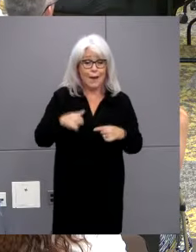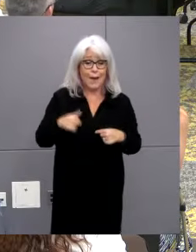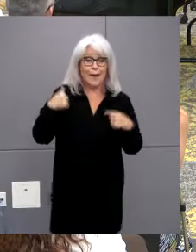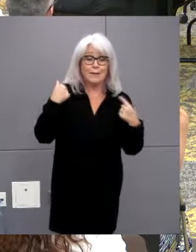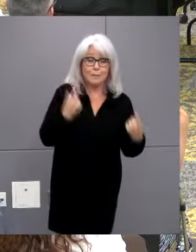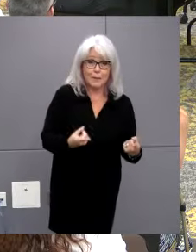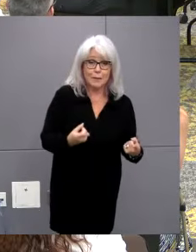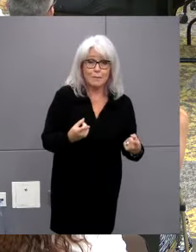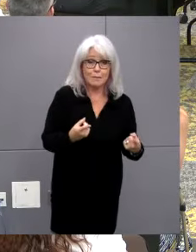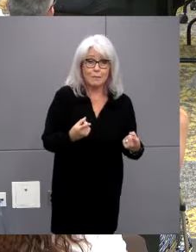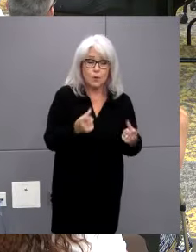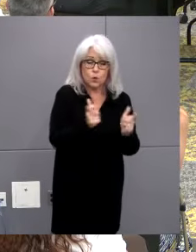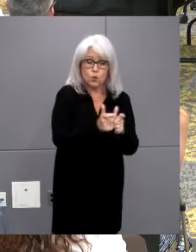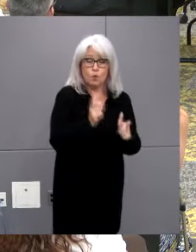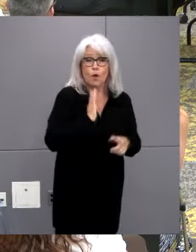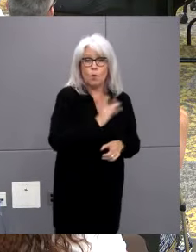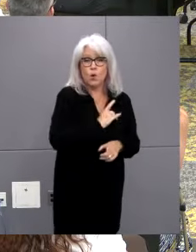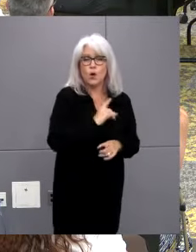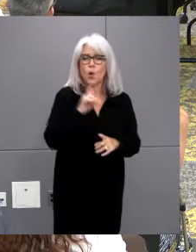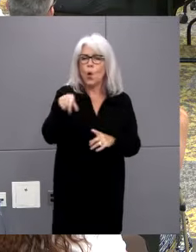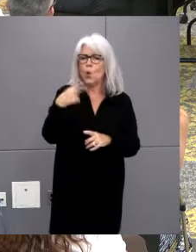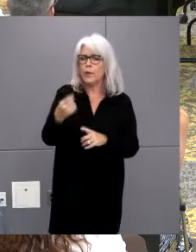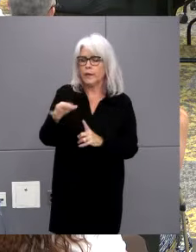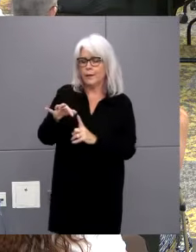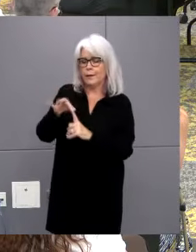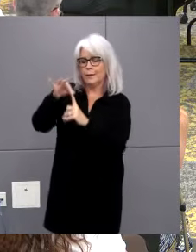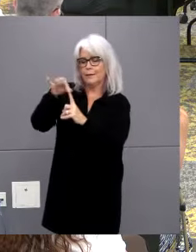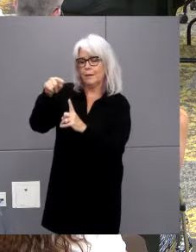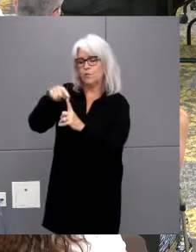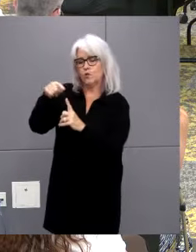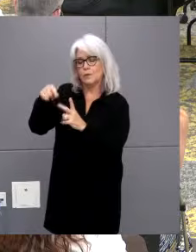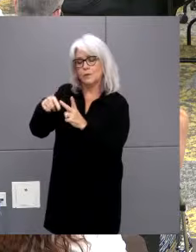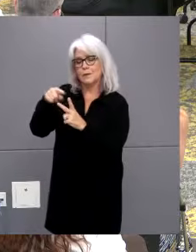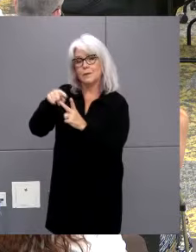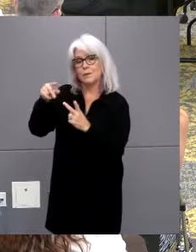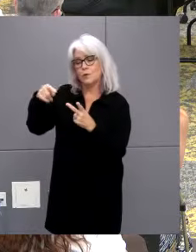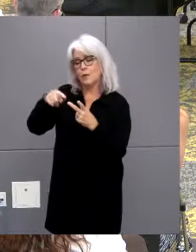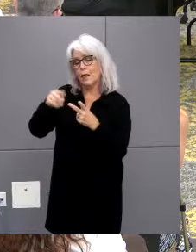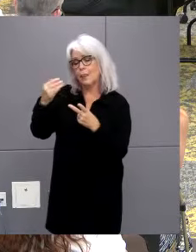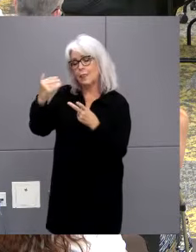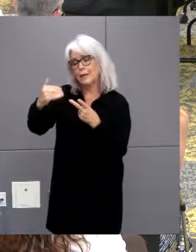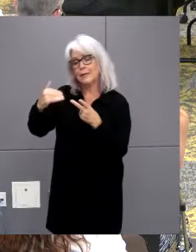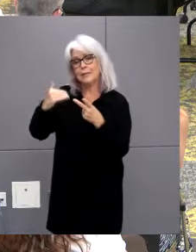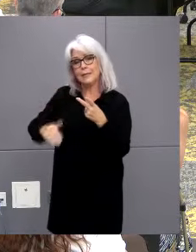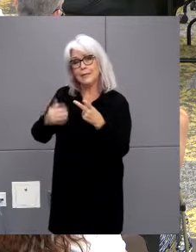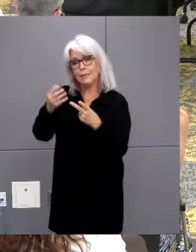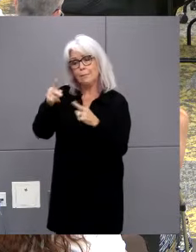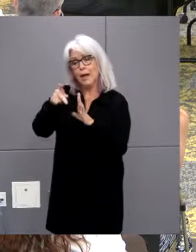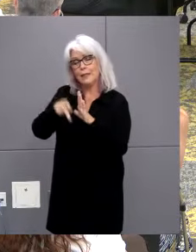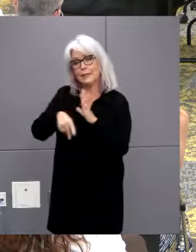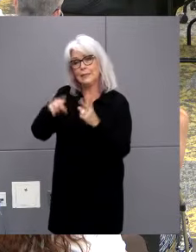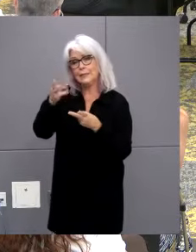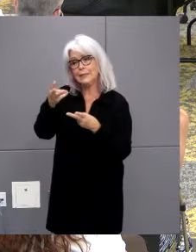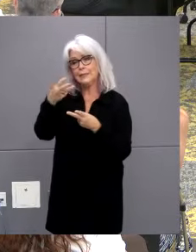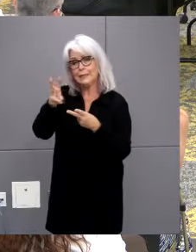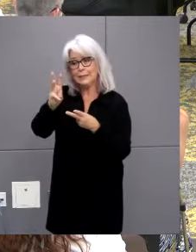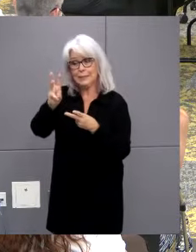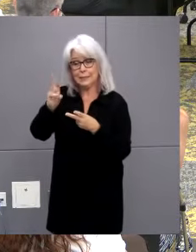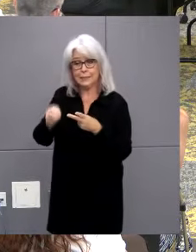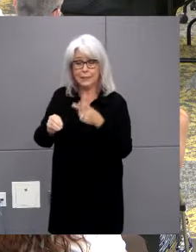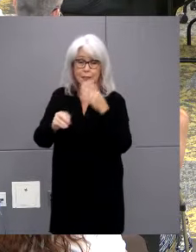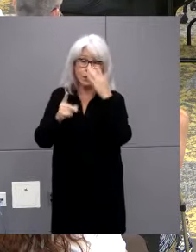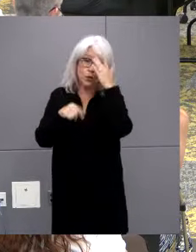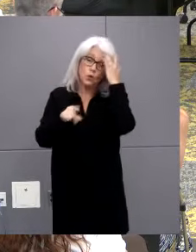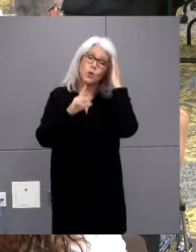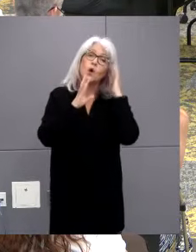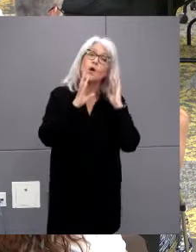except for the exceptions that were listed in 1660. Now, you also mentioned about, I believe,